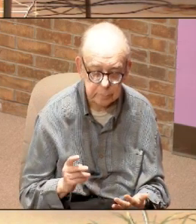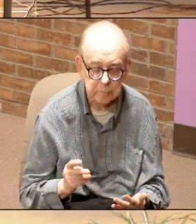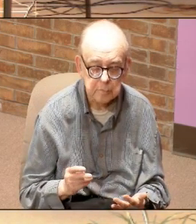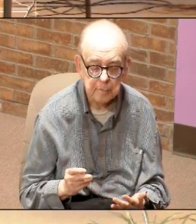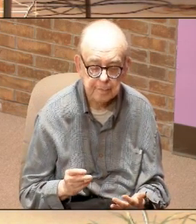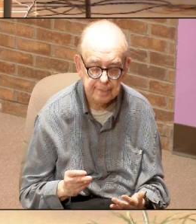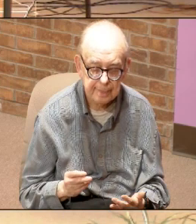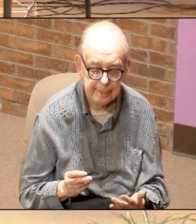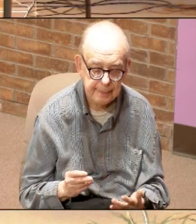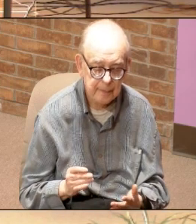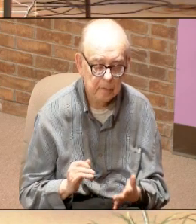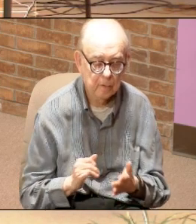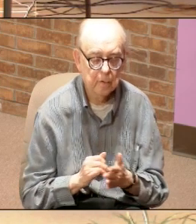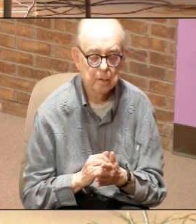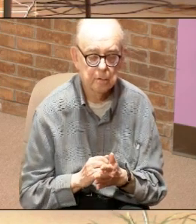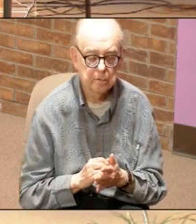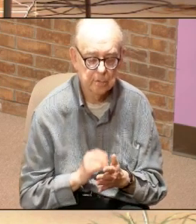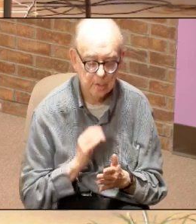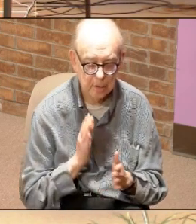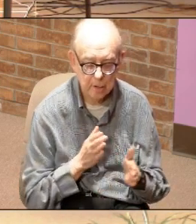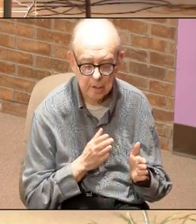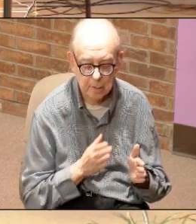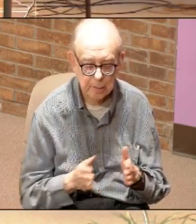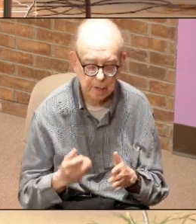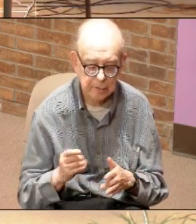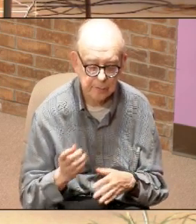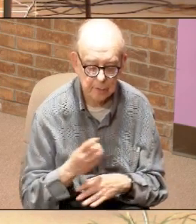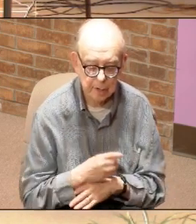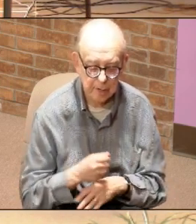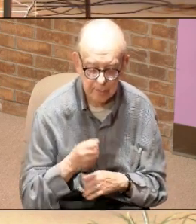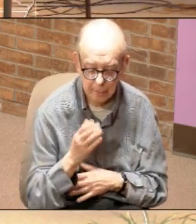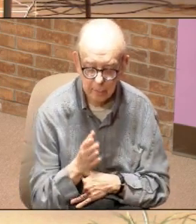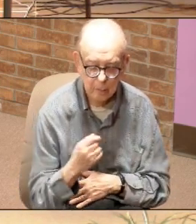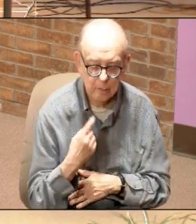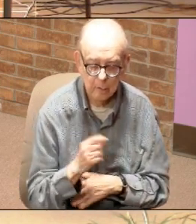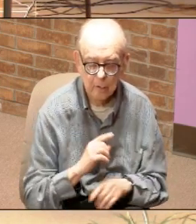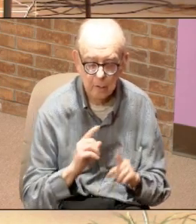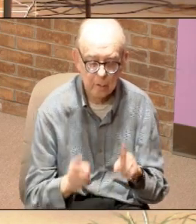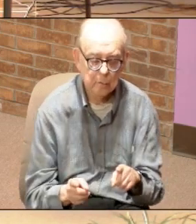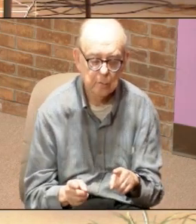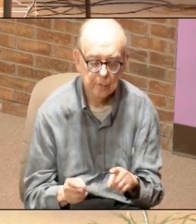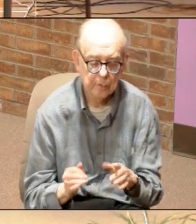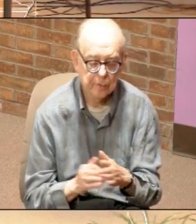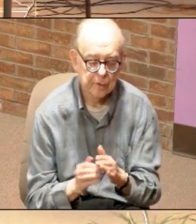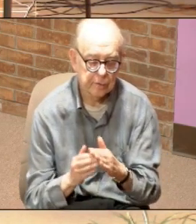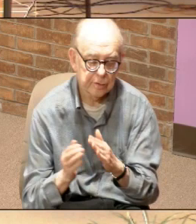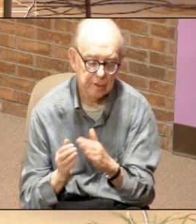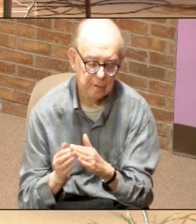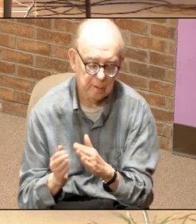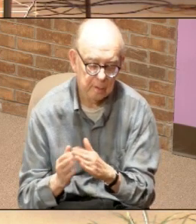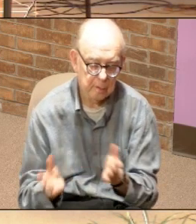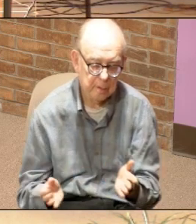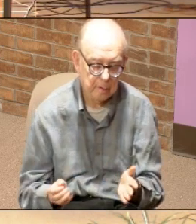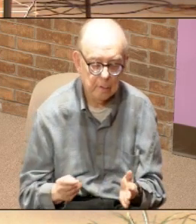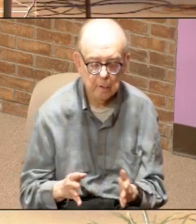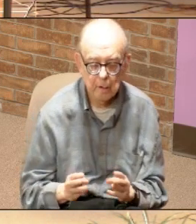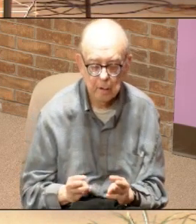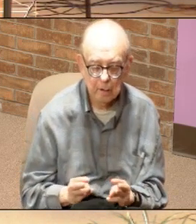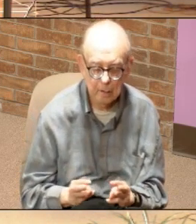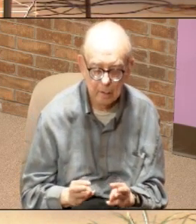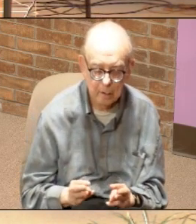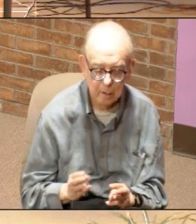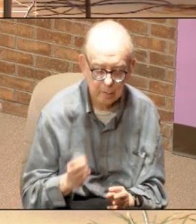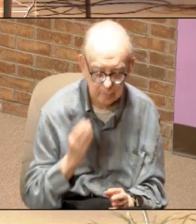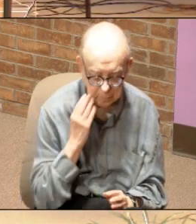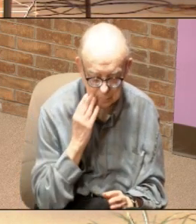Okay. This is our plans for today, Father, that we're going to go over here to this city. And by the way,